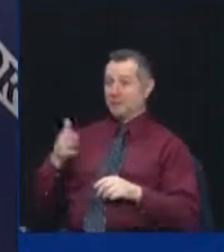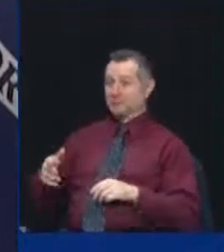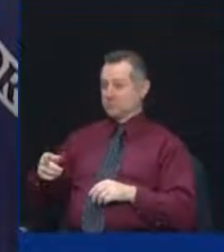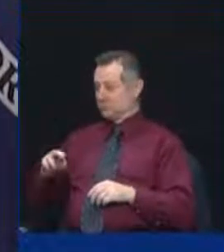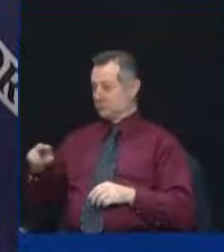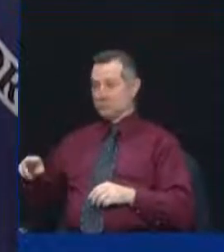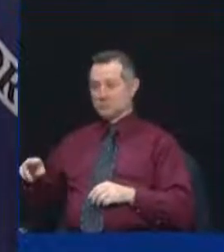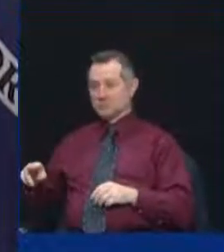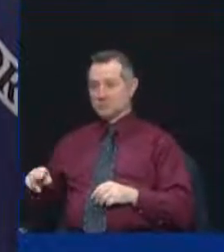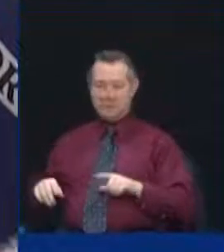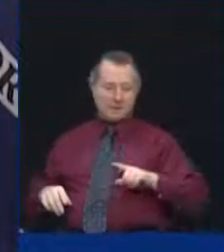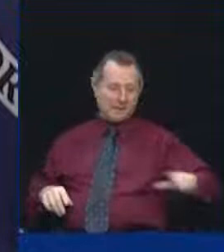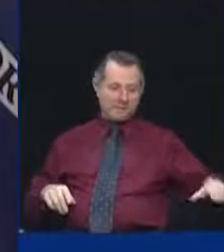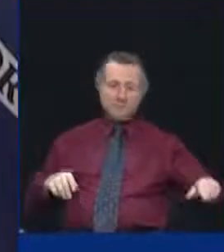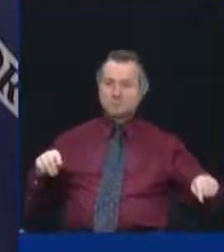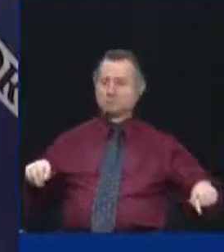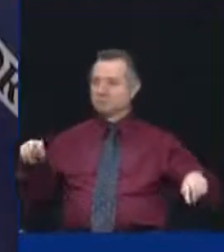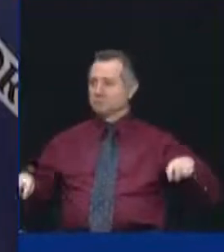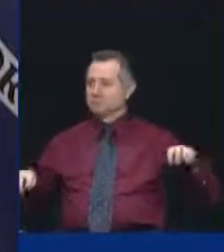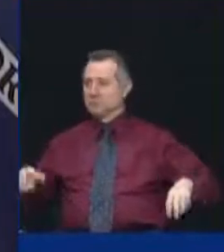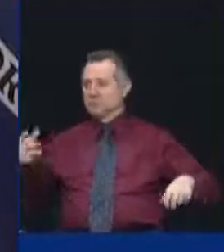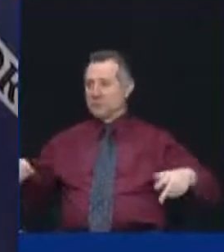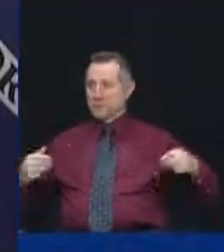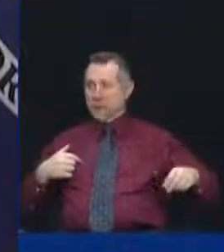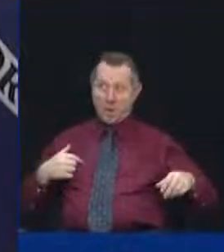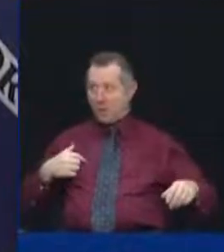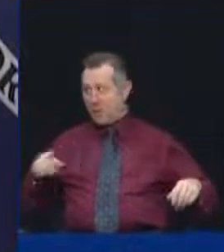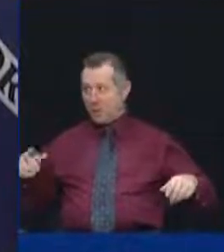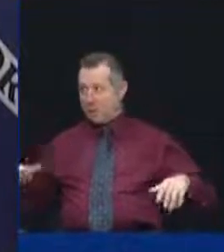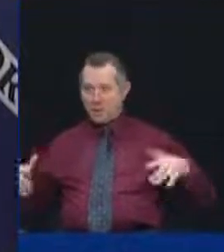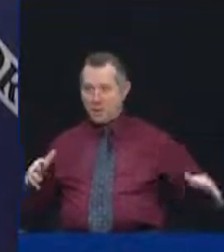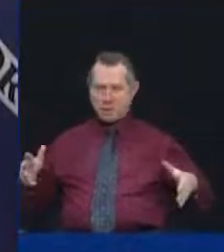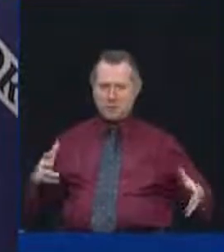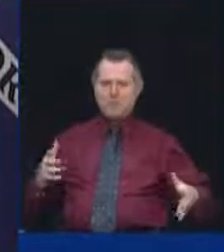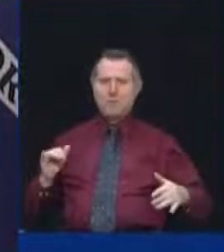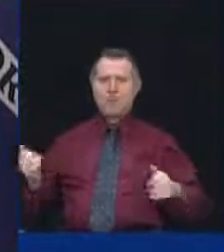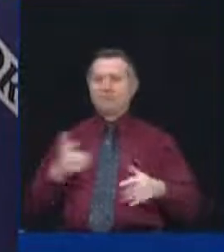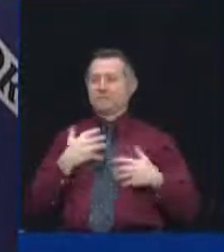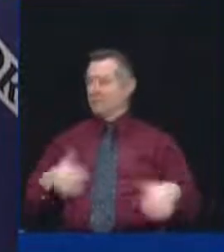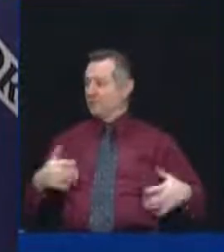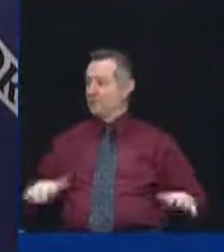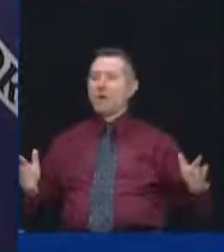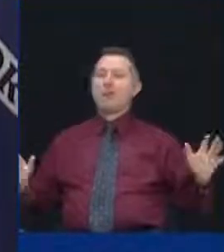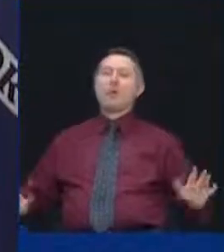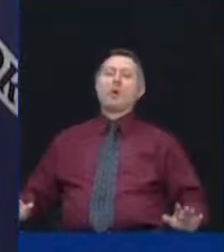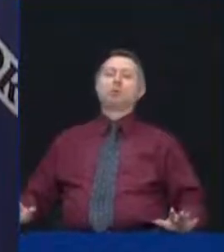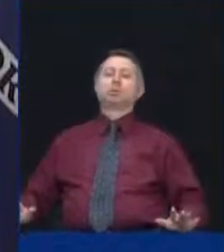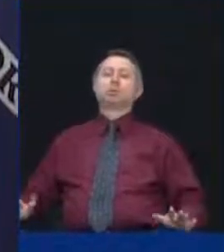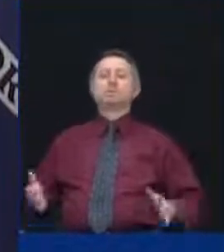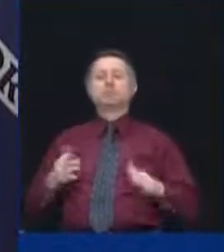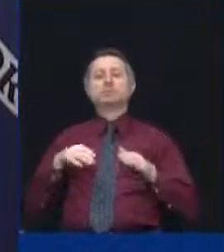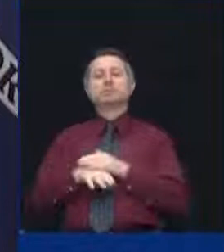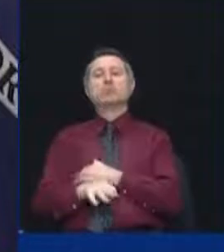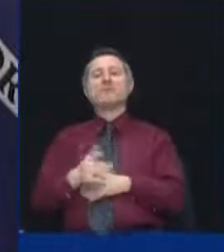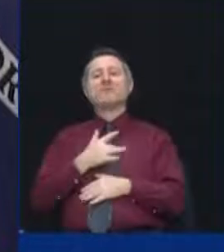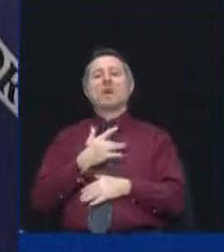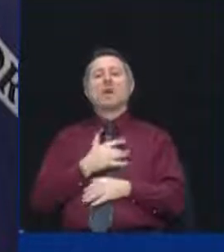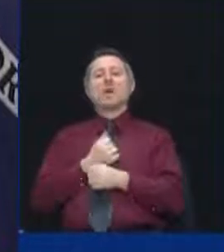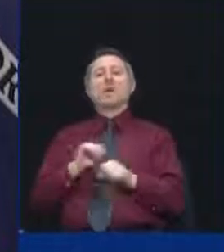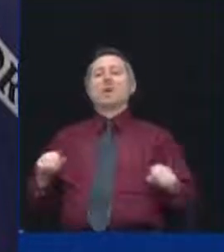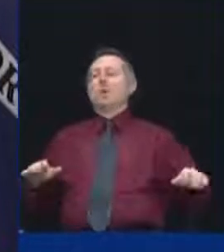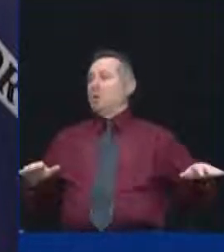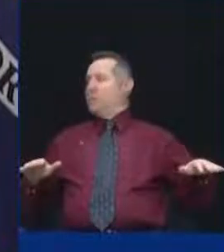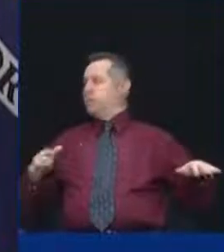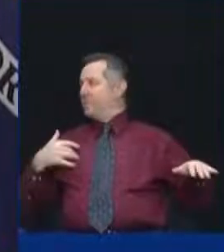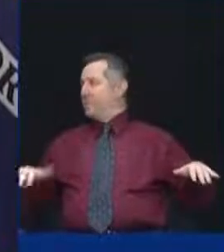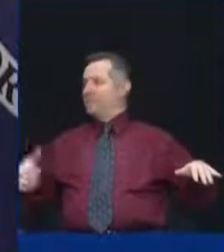worry about the person to the left, it's 100% vaccinated, I think it would be a safer environment for people to go to.